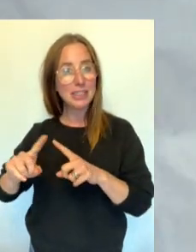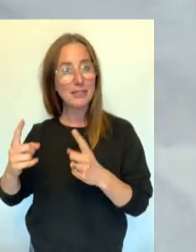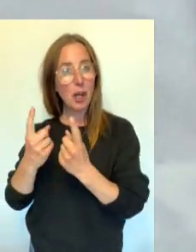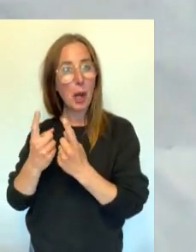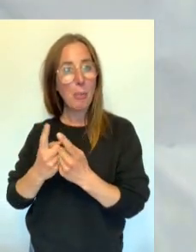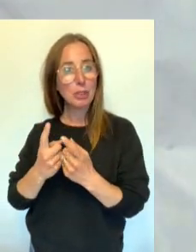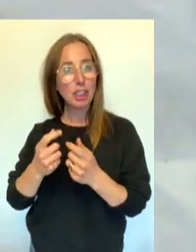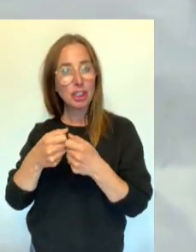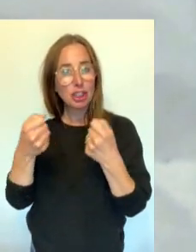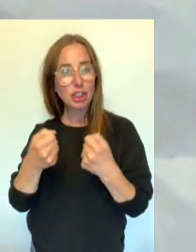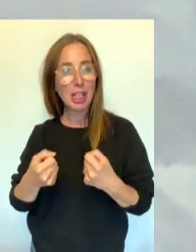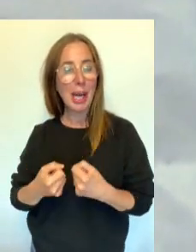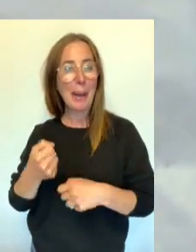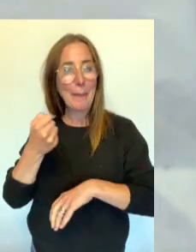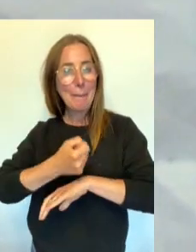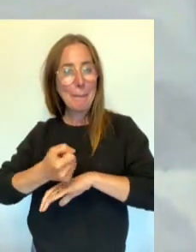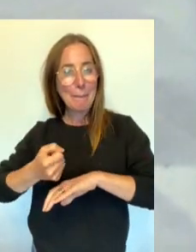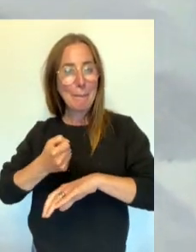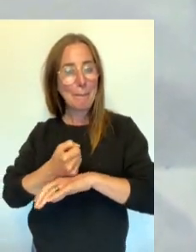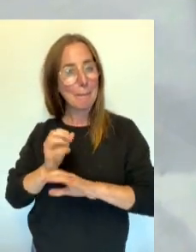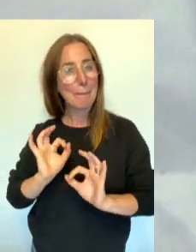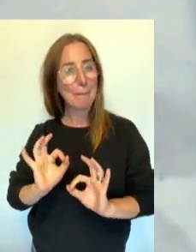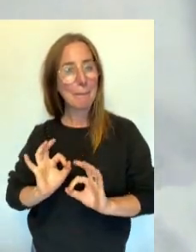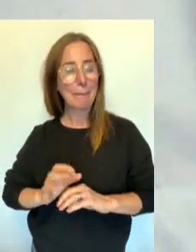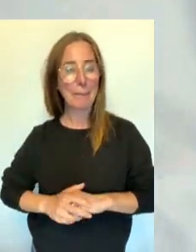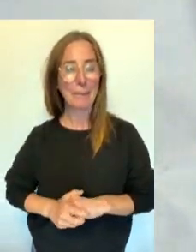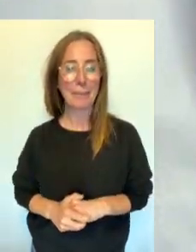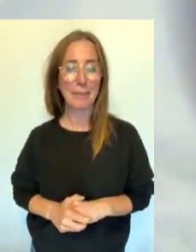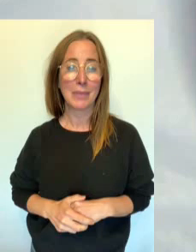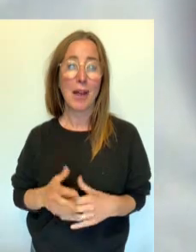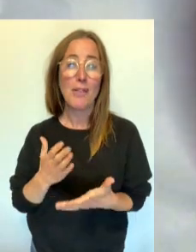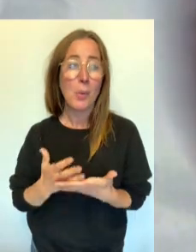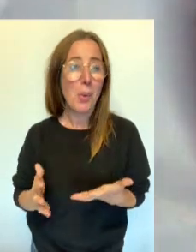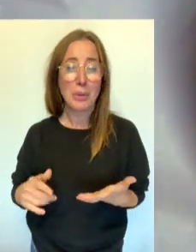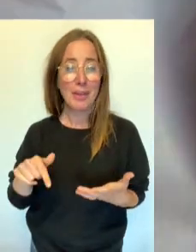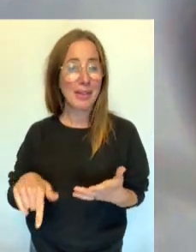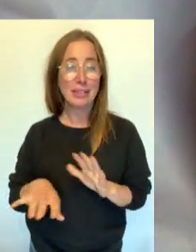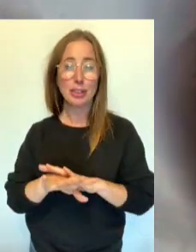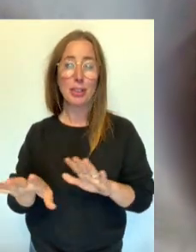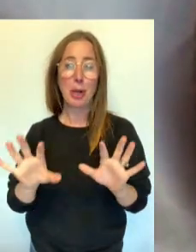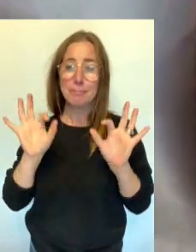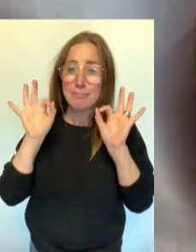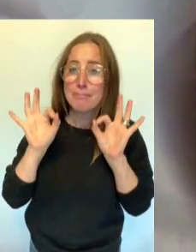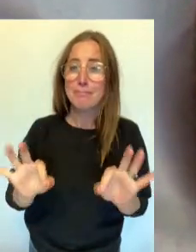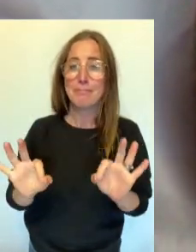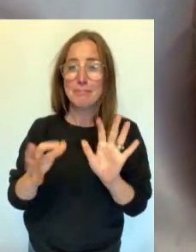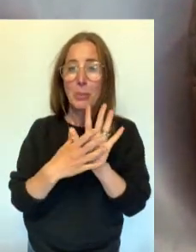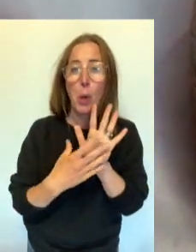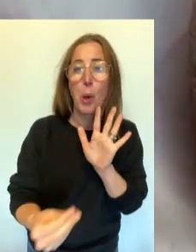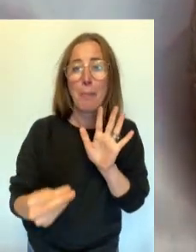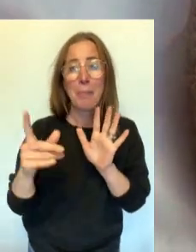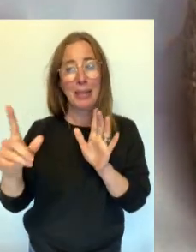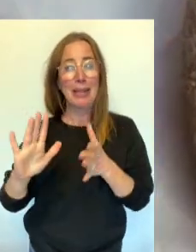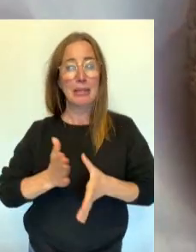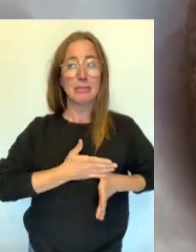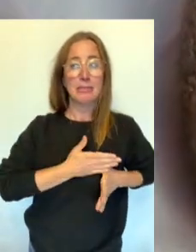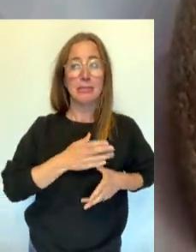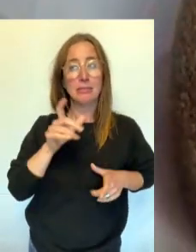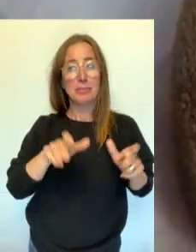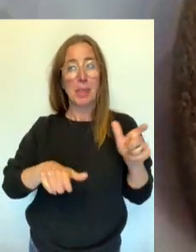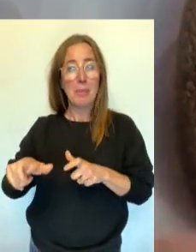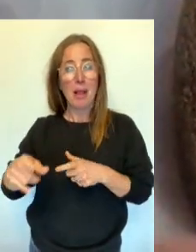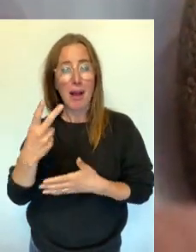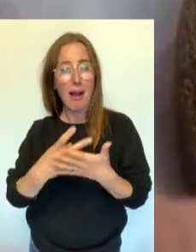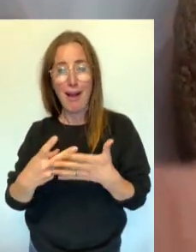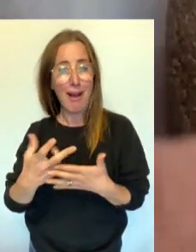And this is not gonna be exactly like the indigenous art that we've talked about. It's just sometimes nice to have a bit of an idea